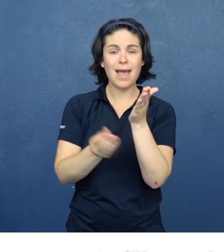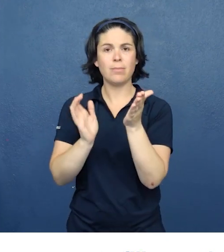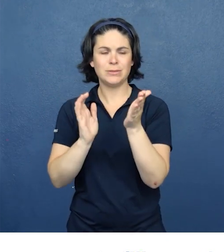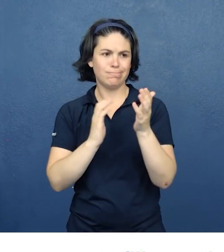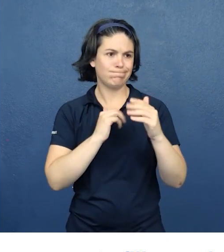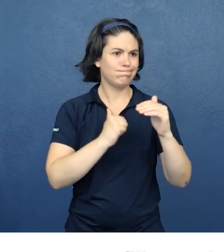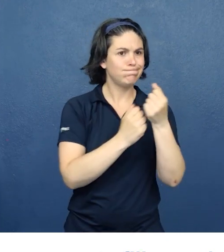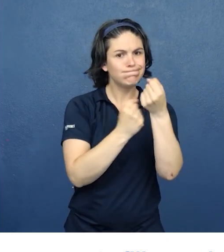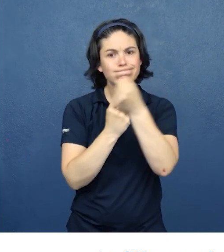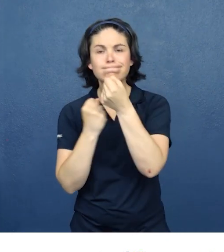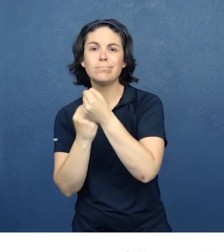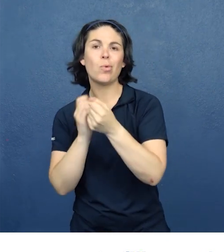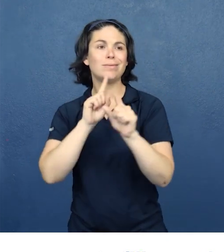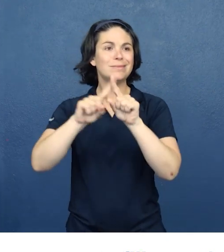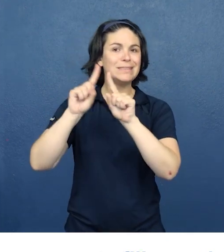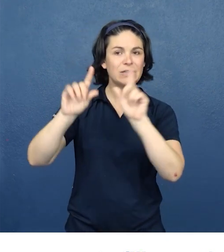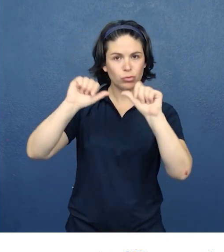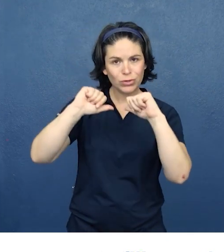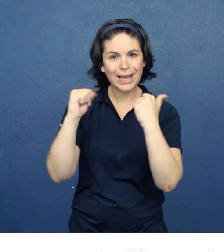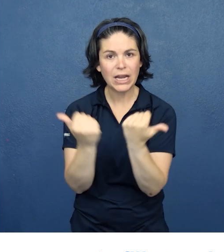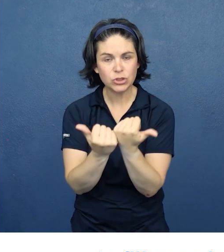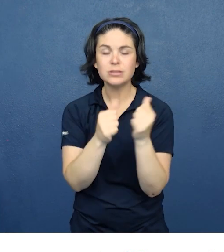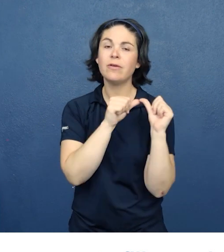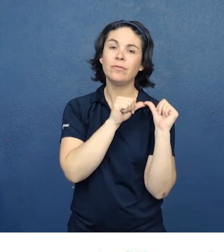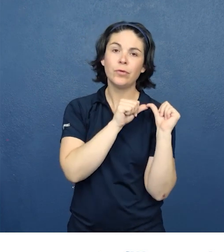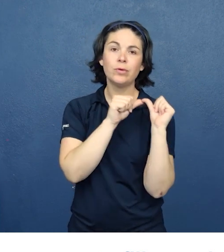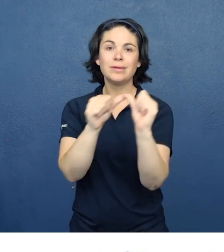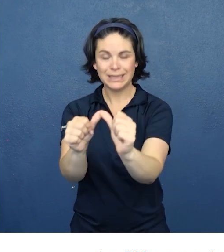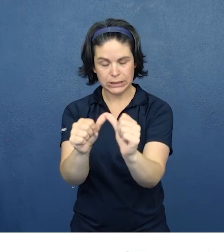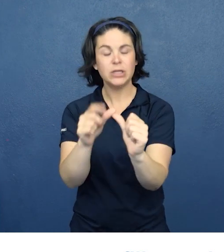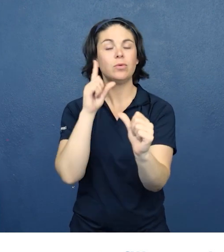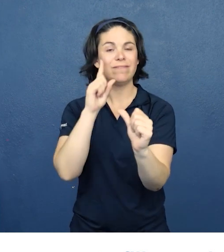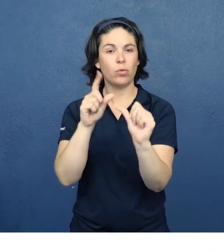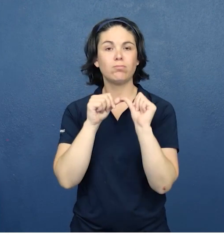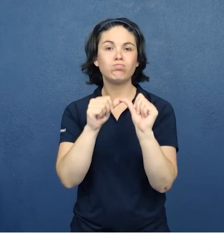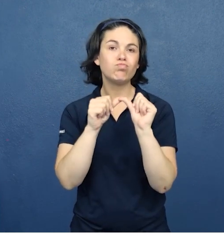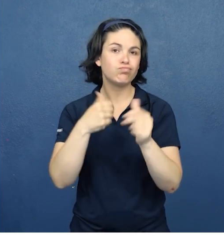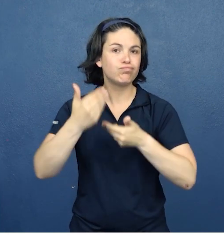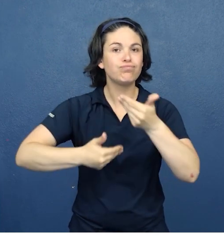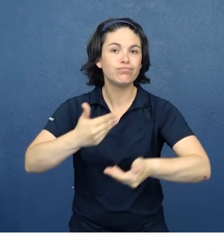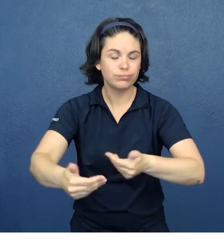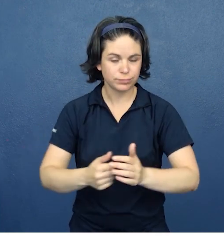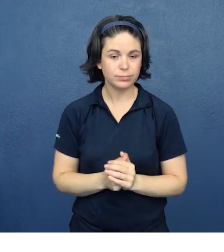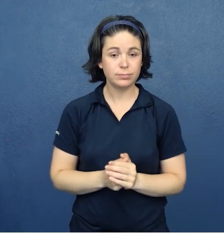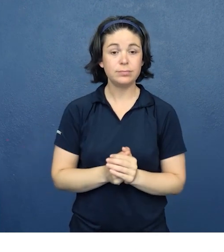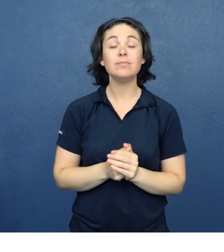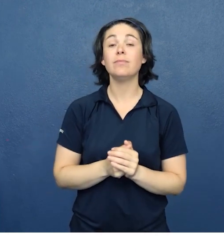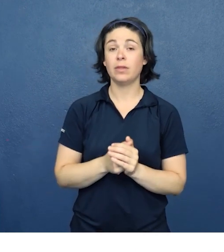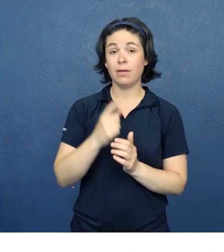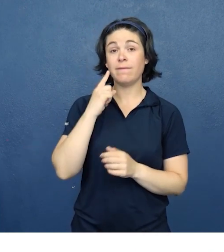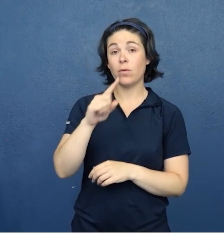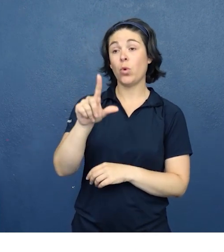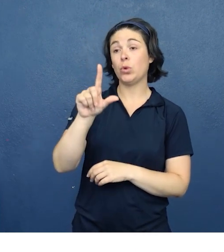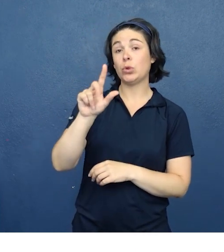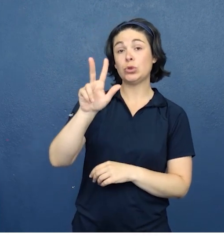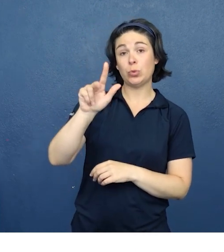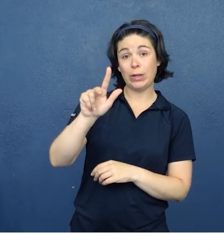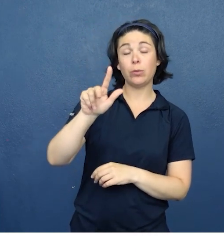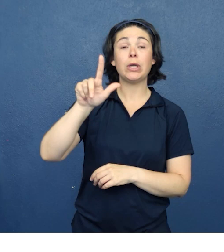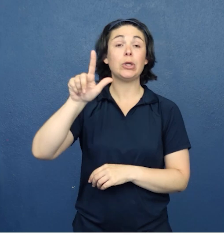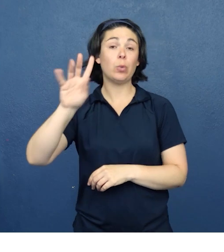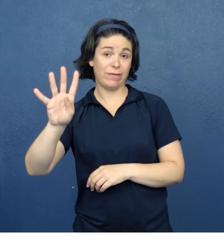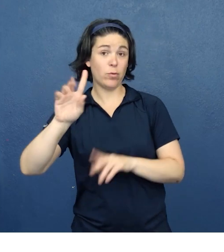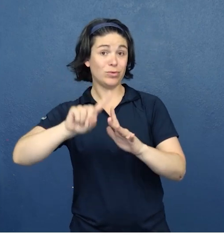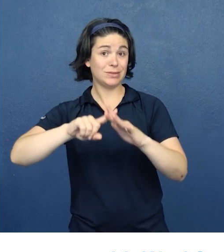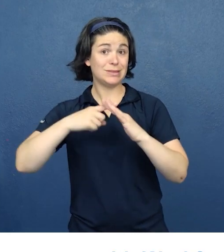to support these agencies in the continuum of sustainability. As the fiscal year 23-24 started,